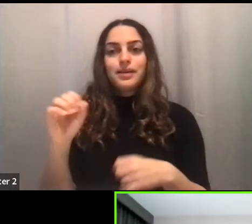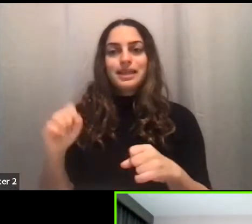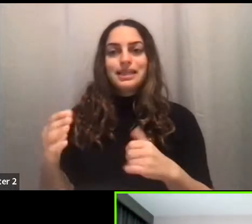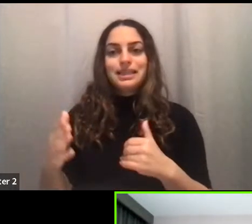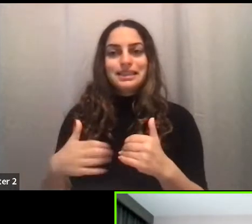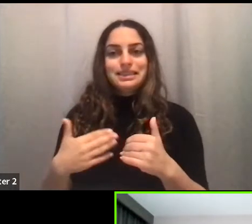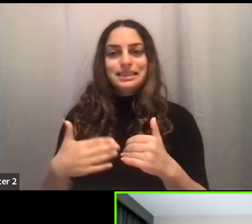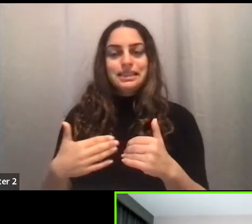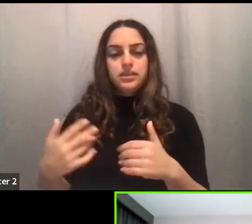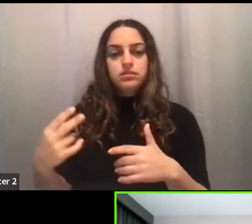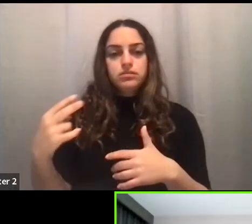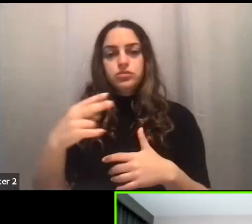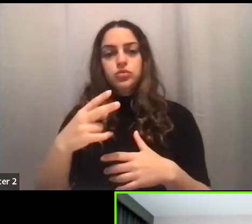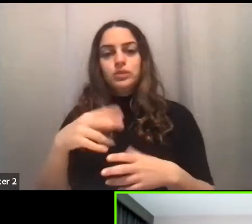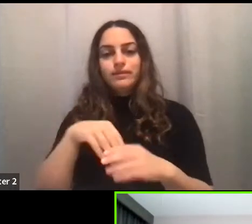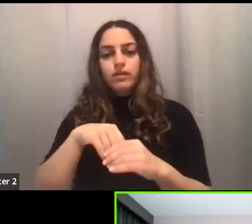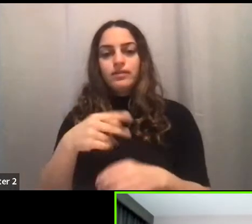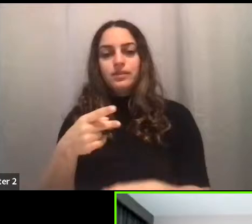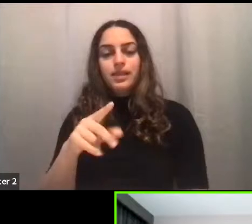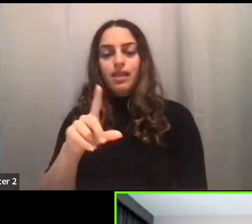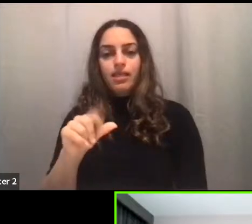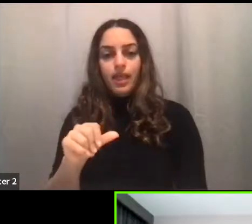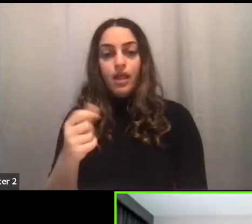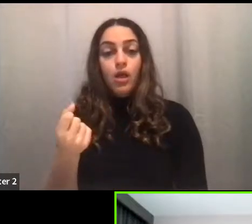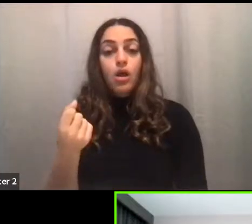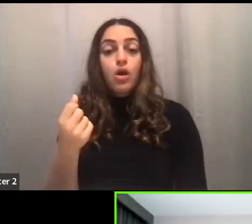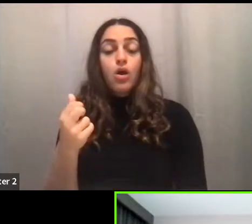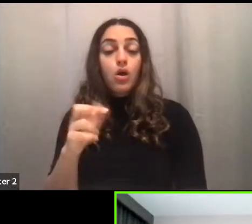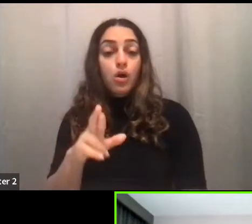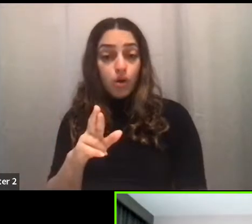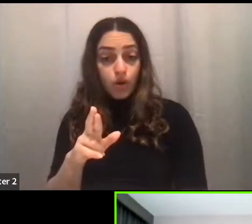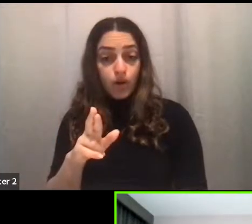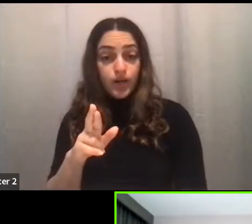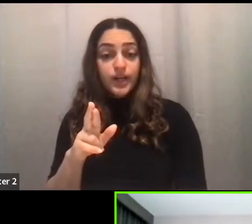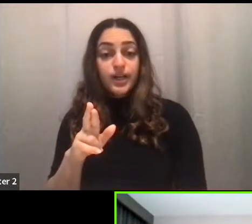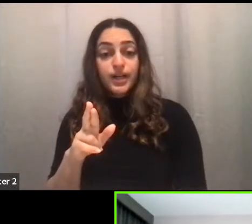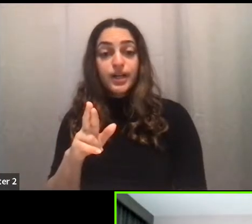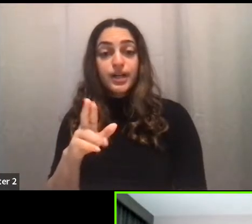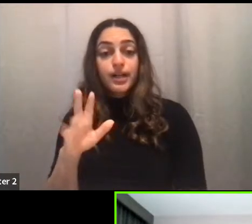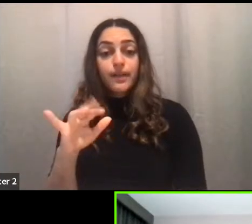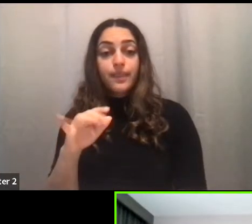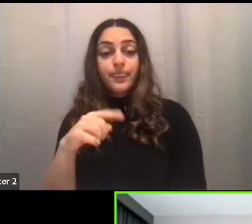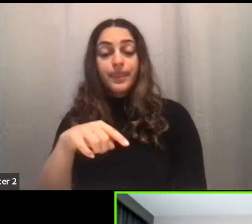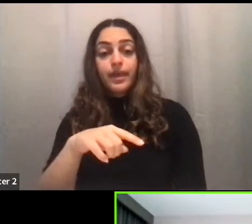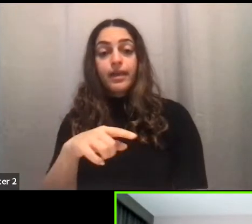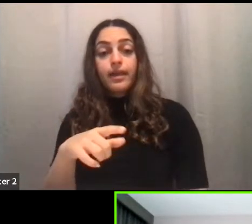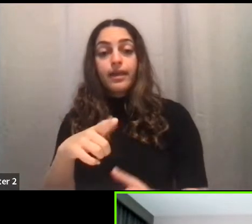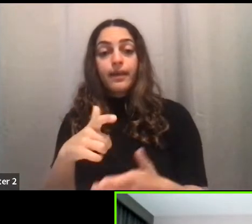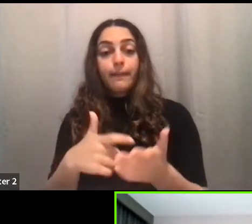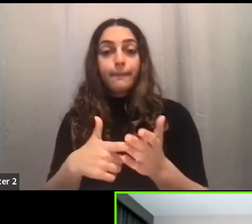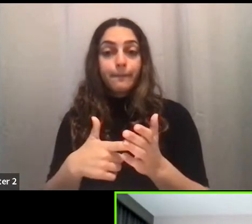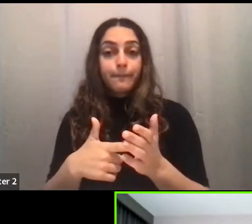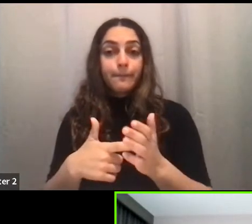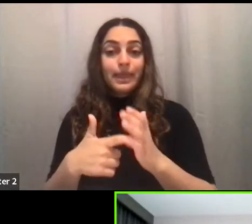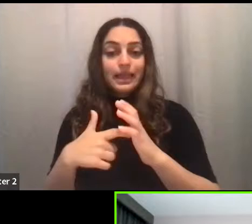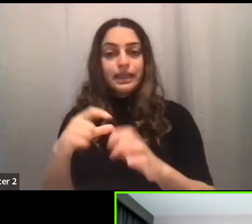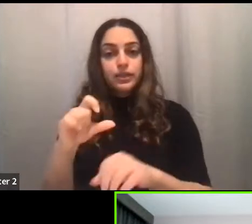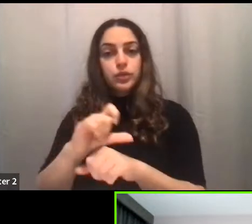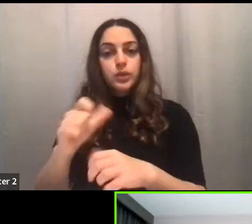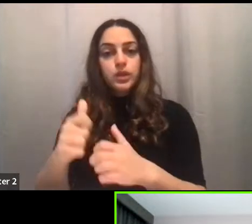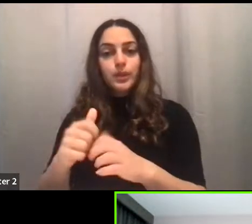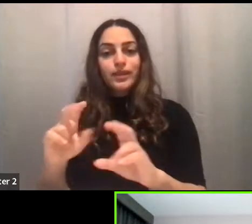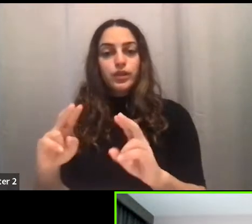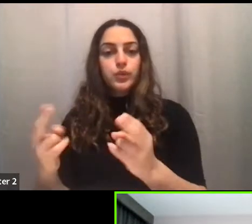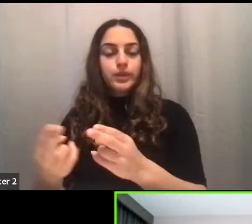to engage in a pla um or that the mandate to work with a union force